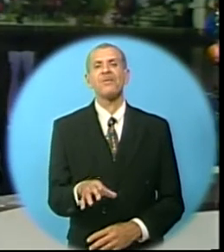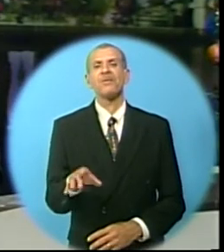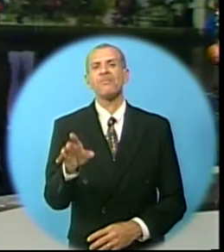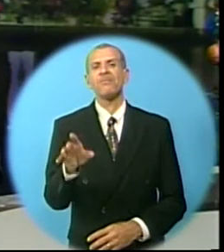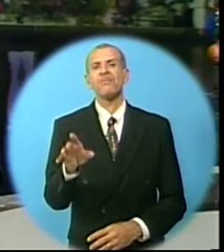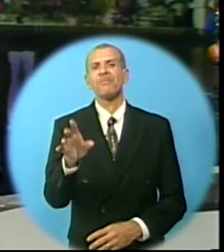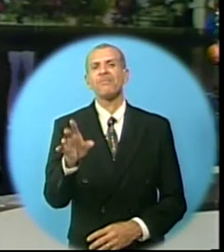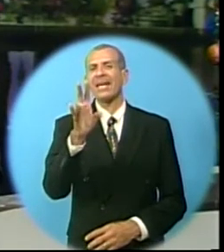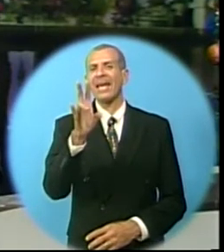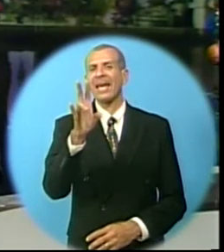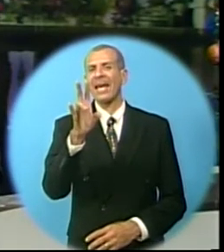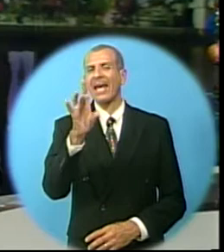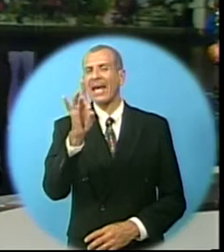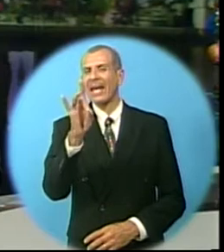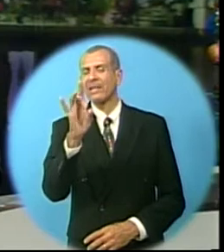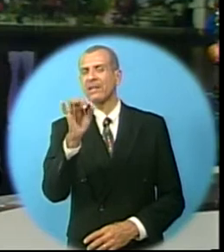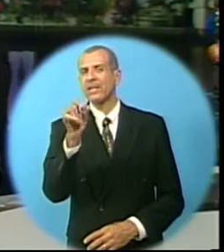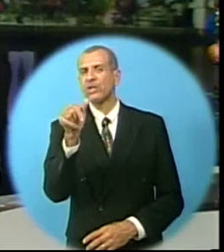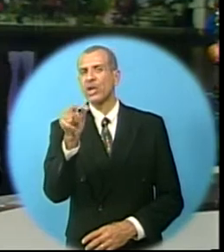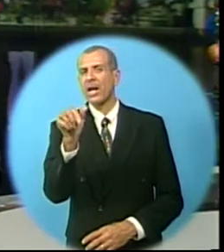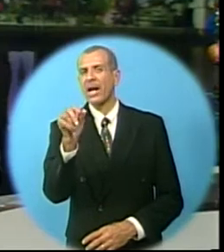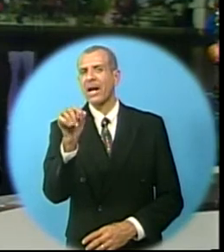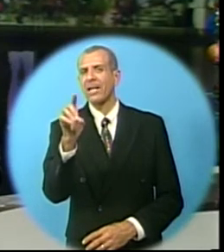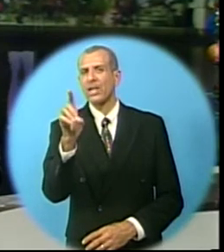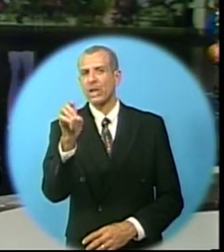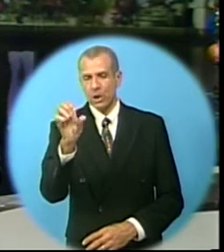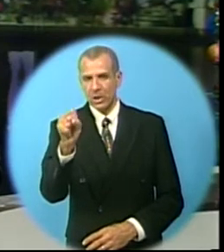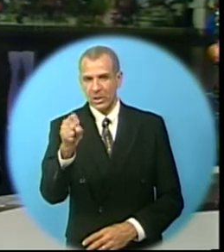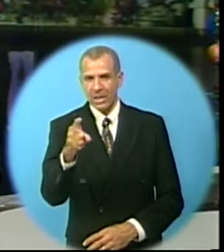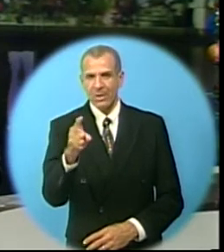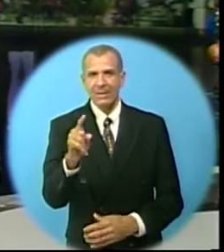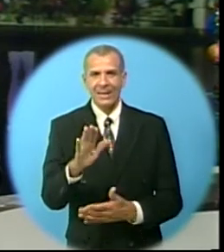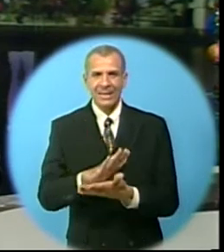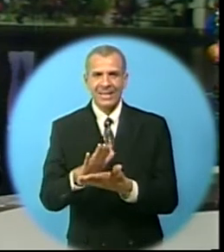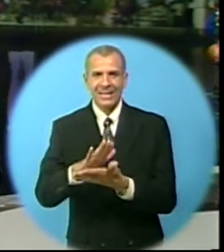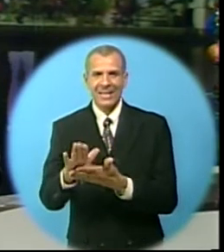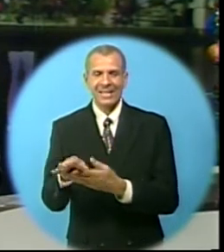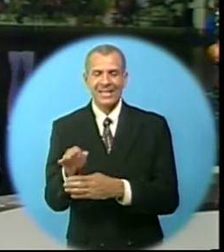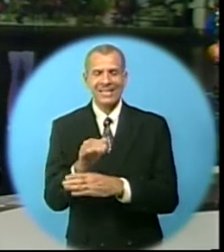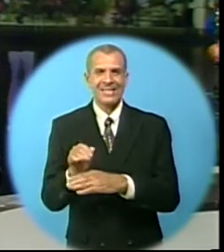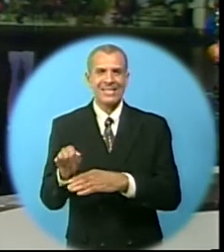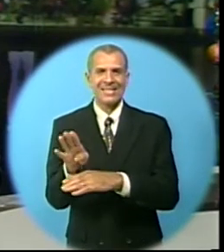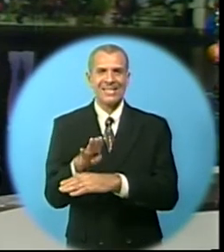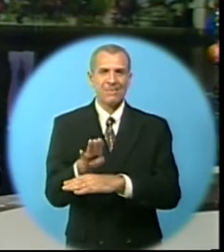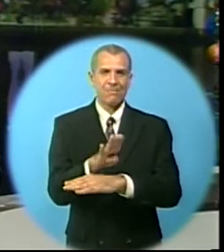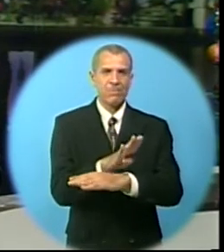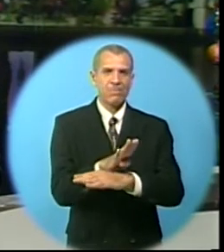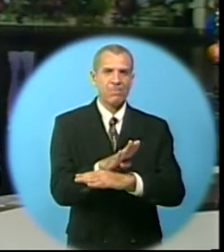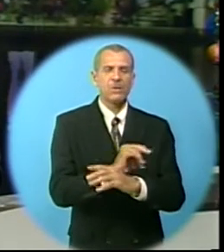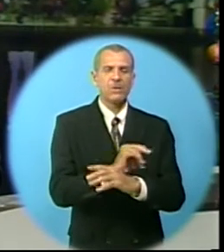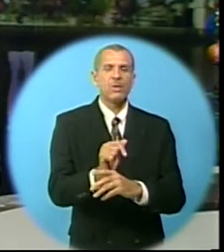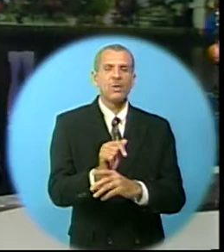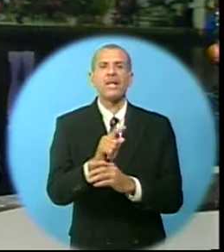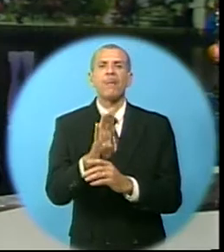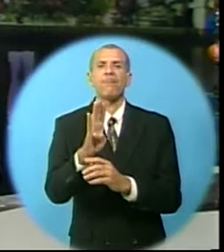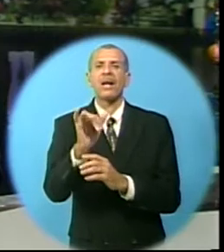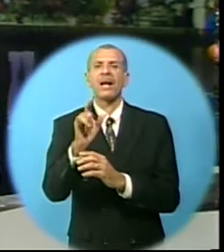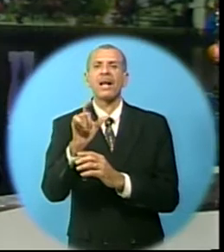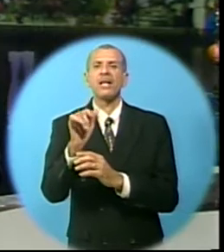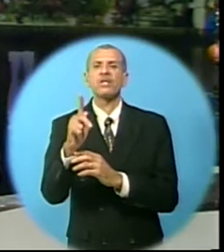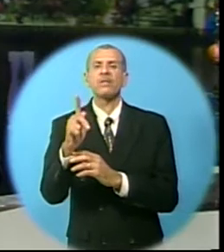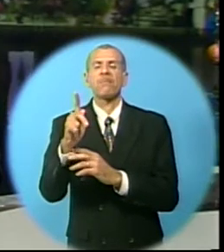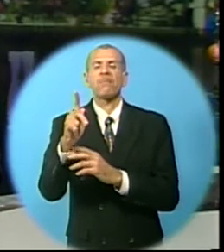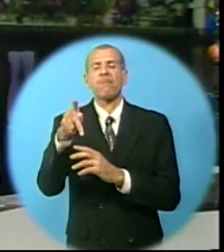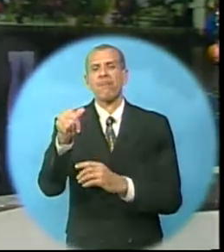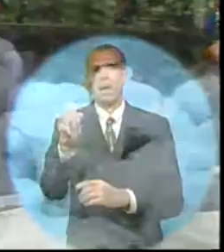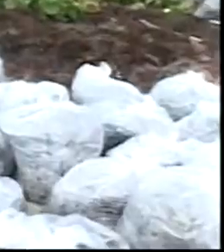Fairmont Royal Pavilion have been helping to clean up the seaweed on the East Coast in the vicinity of the Barclays Park. Lead